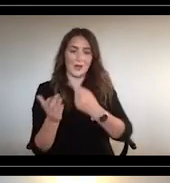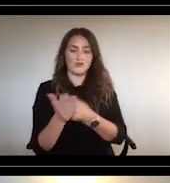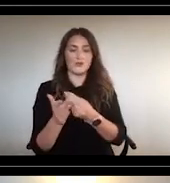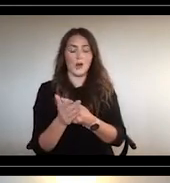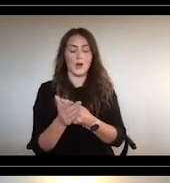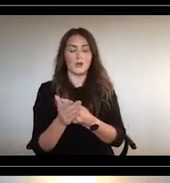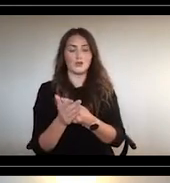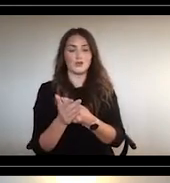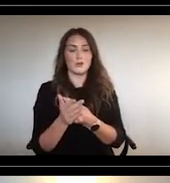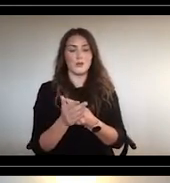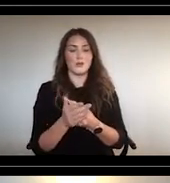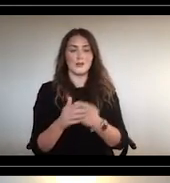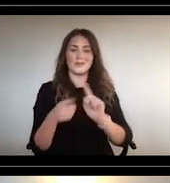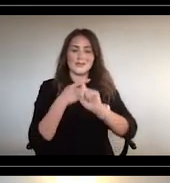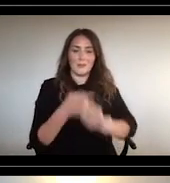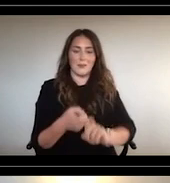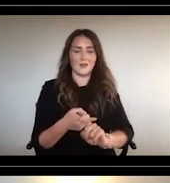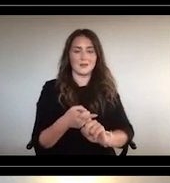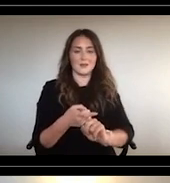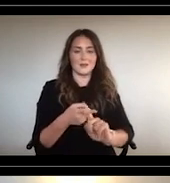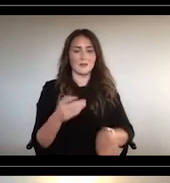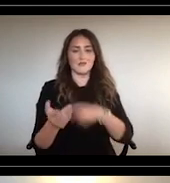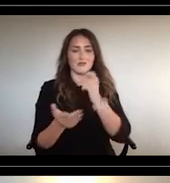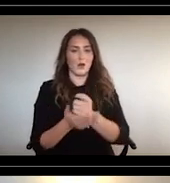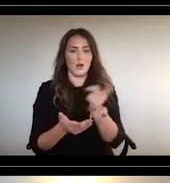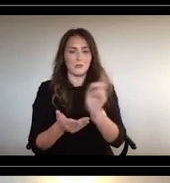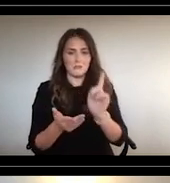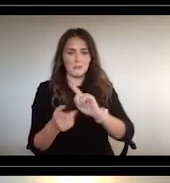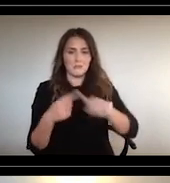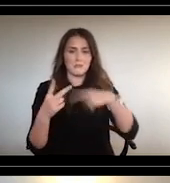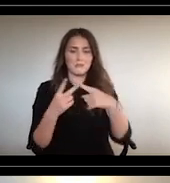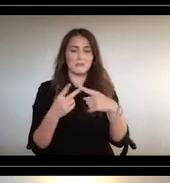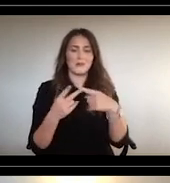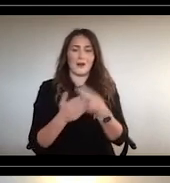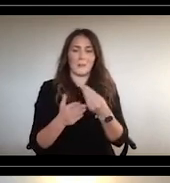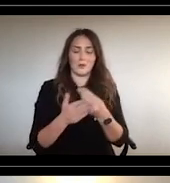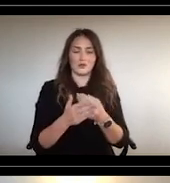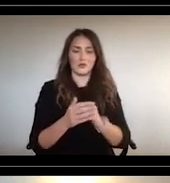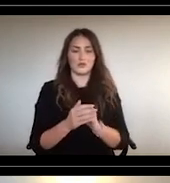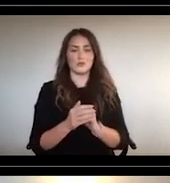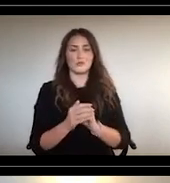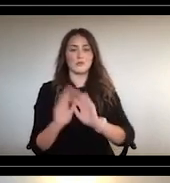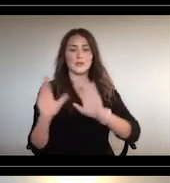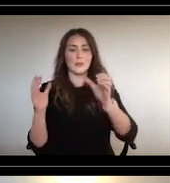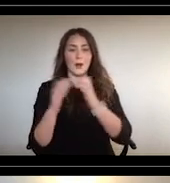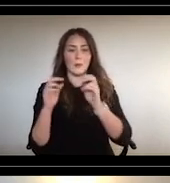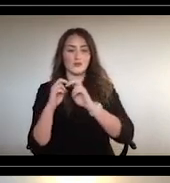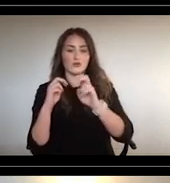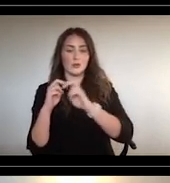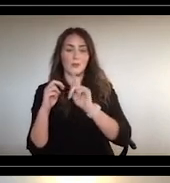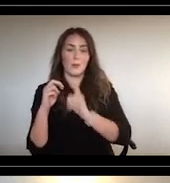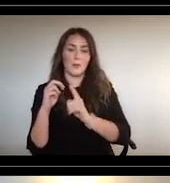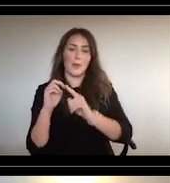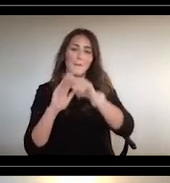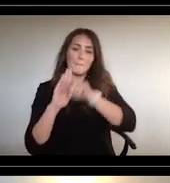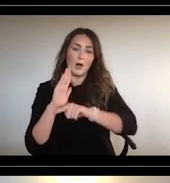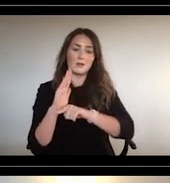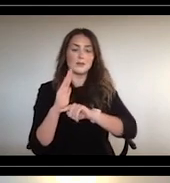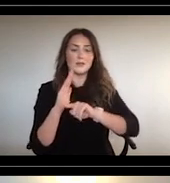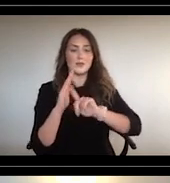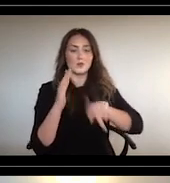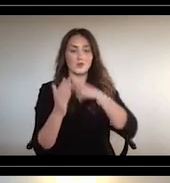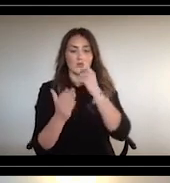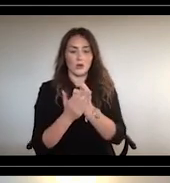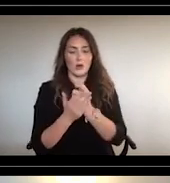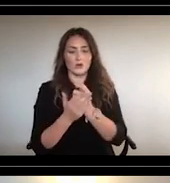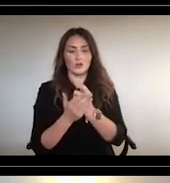charged and how much they get charged. The Department for Transport has a policy of charging for estuarial crossings,